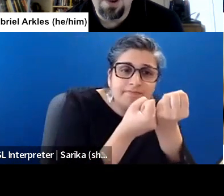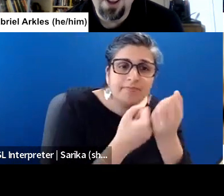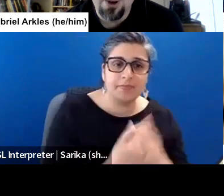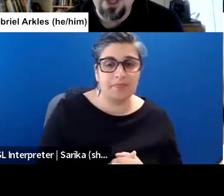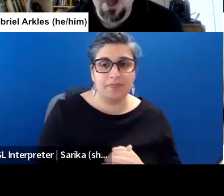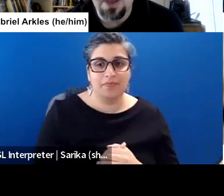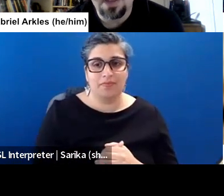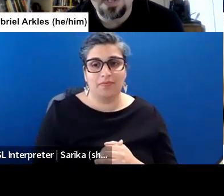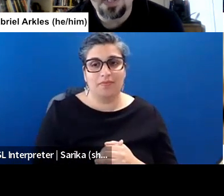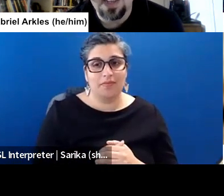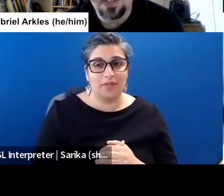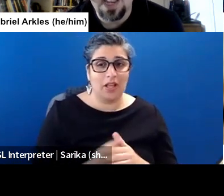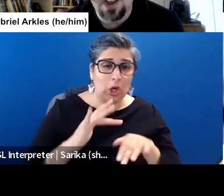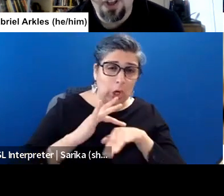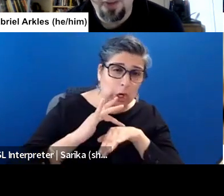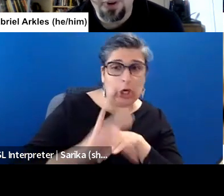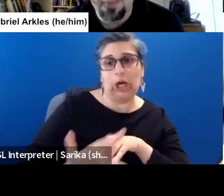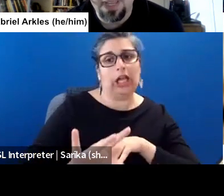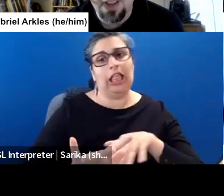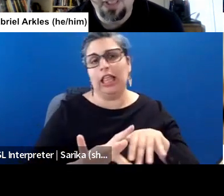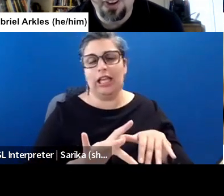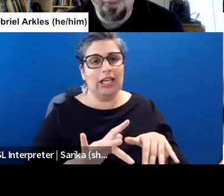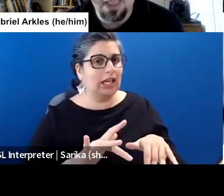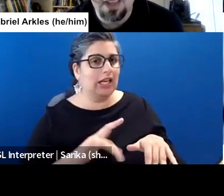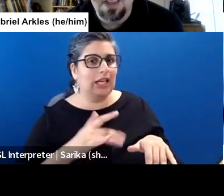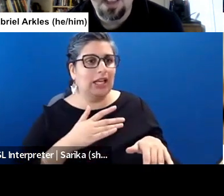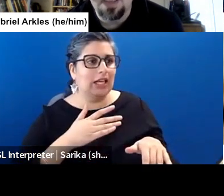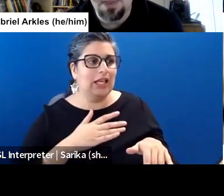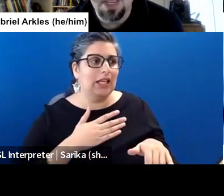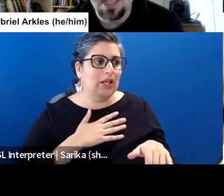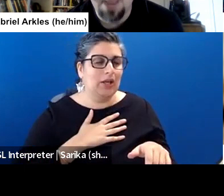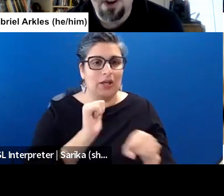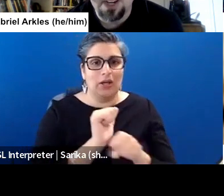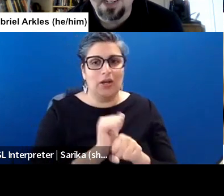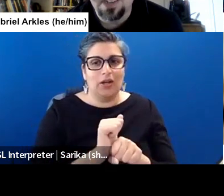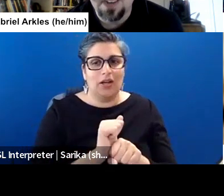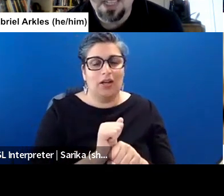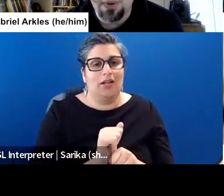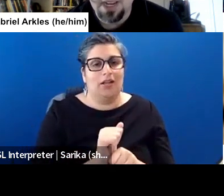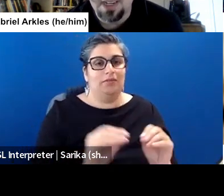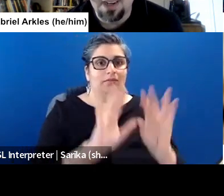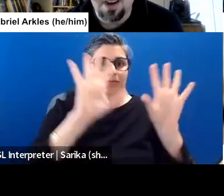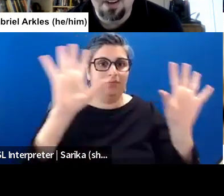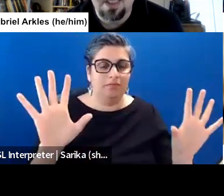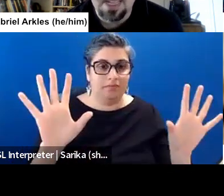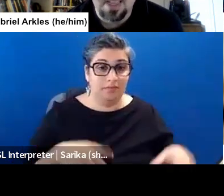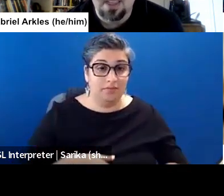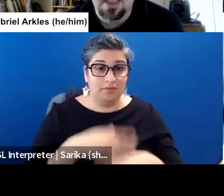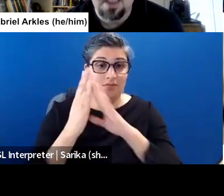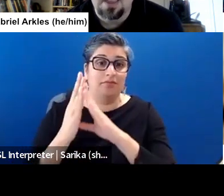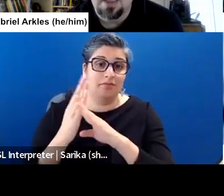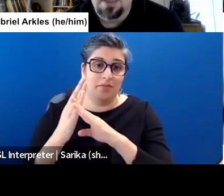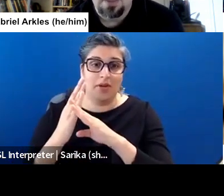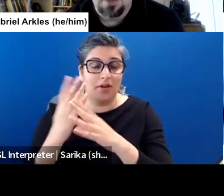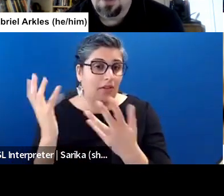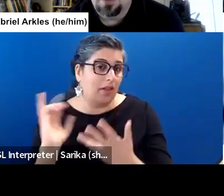and pretty early on in taking on that work, it became clear to me that some of the biggest barriers to trans liberation are things like